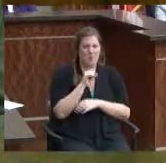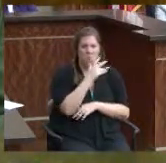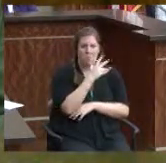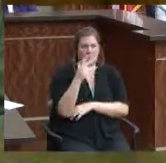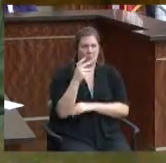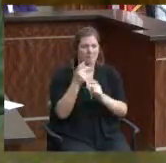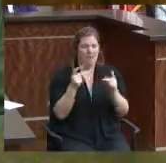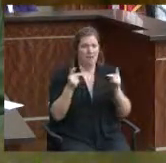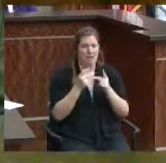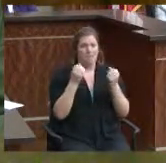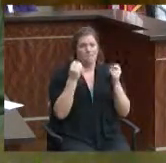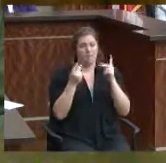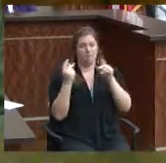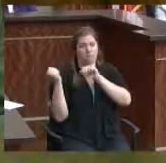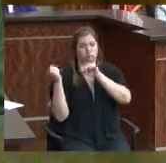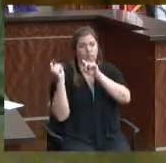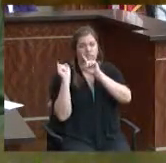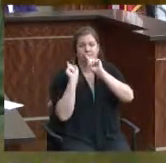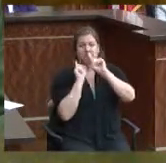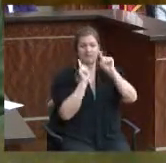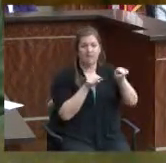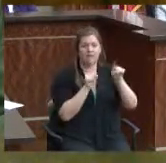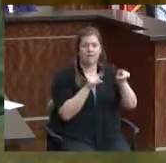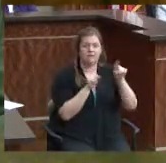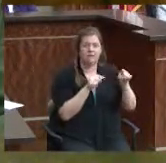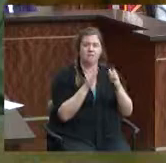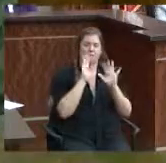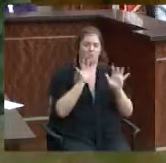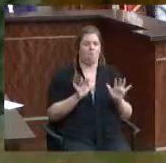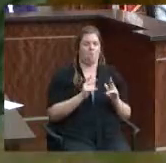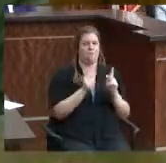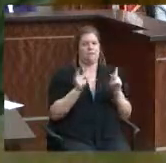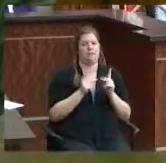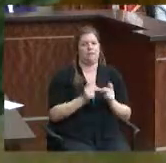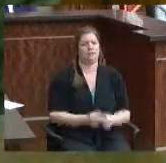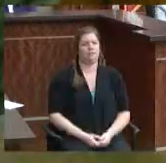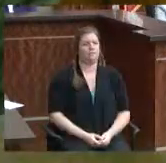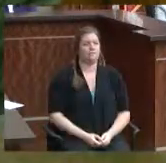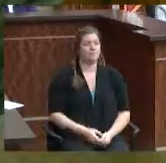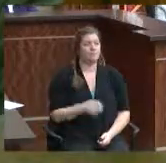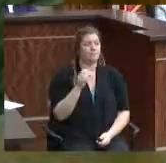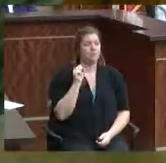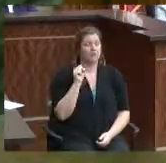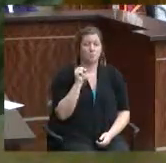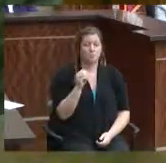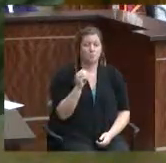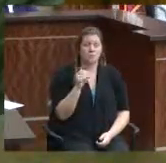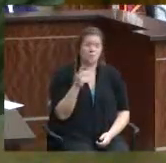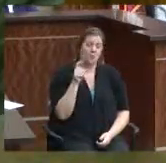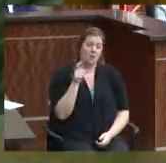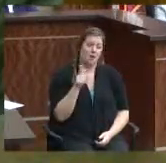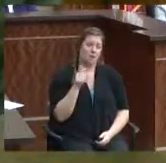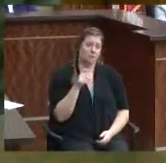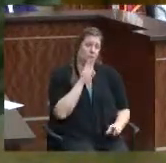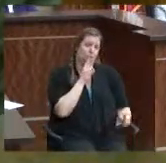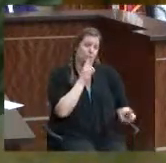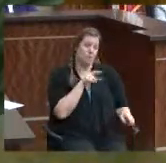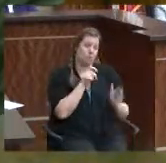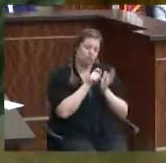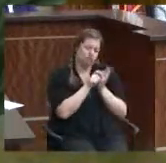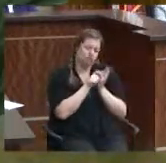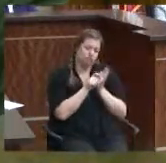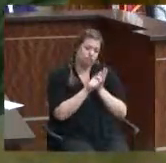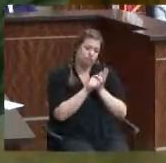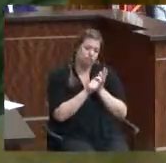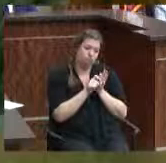Boy Scout's been out there, and it's a wonderful place. So They'll have to write their report, and they'll